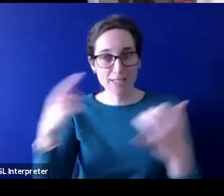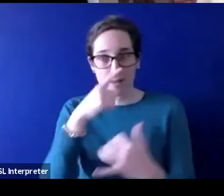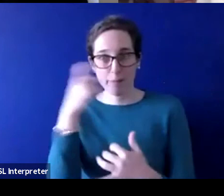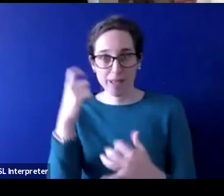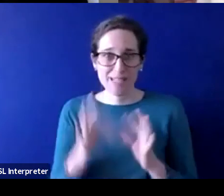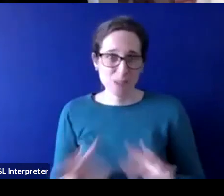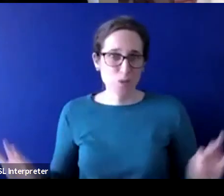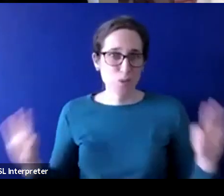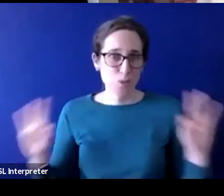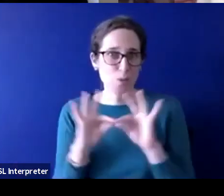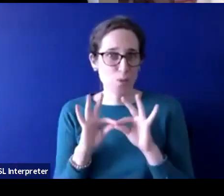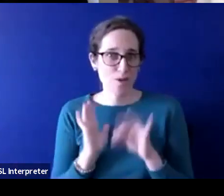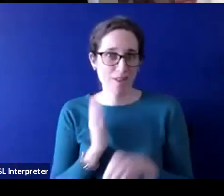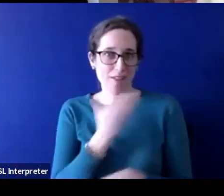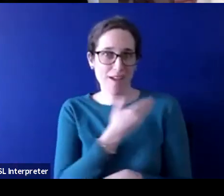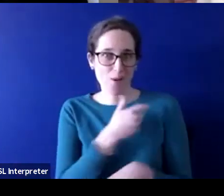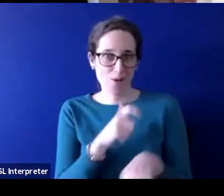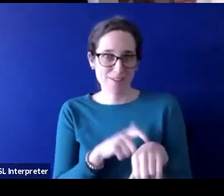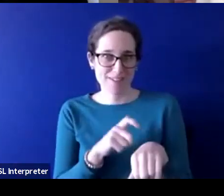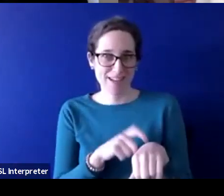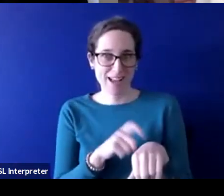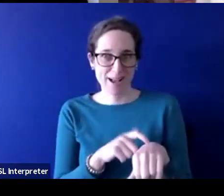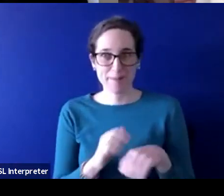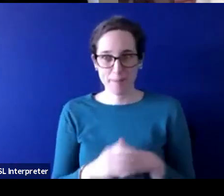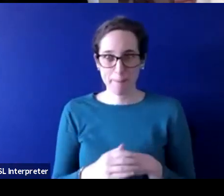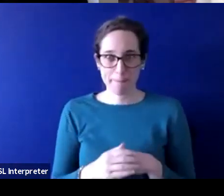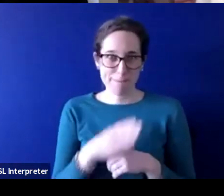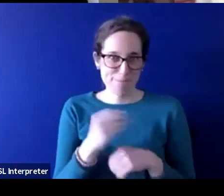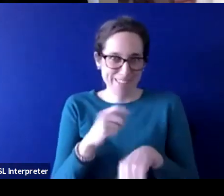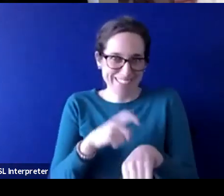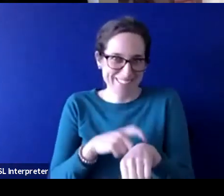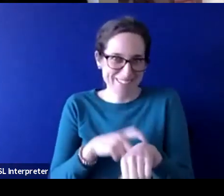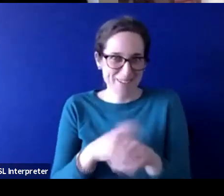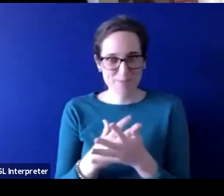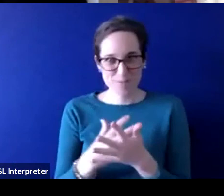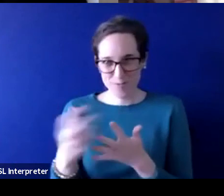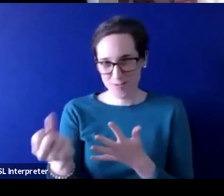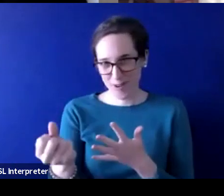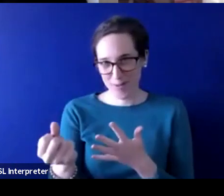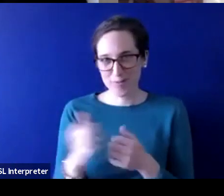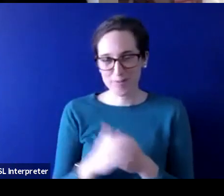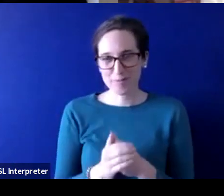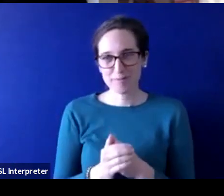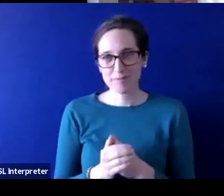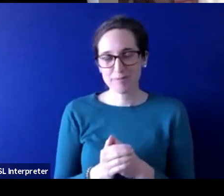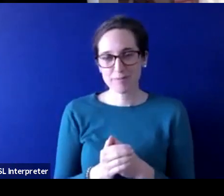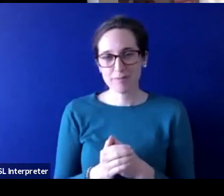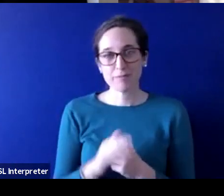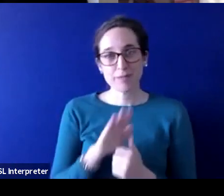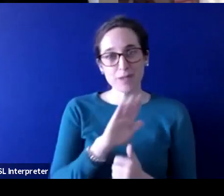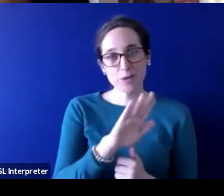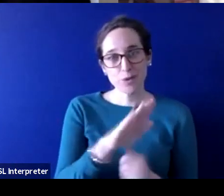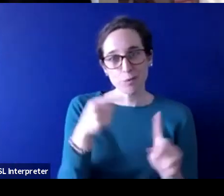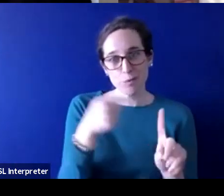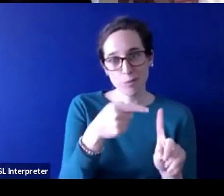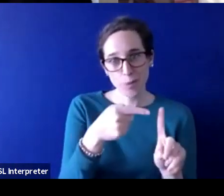worthy of our time, of which we've run out. But on your note about letting more young people in, let me